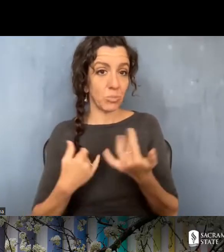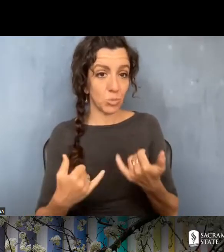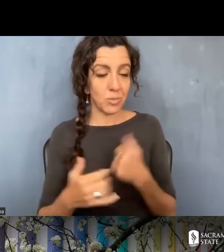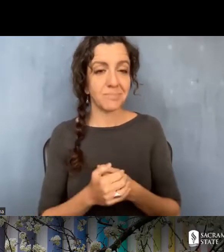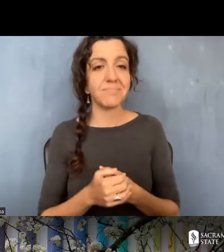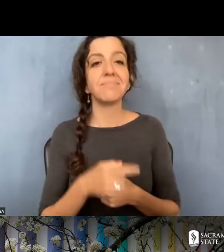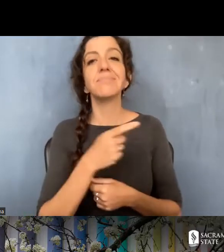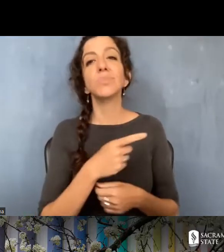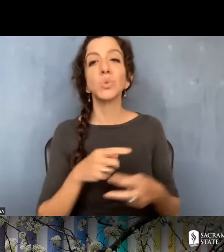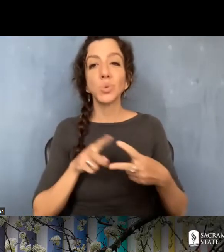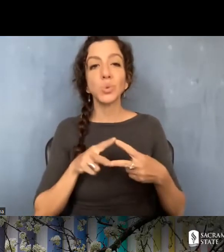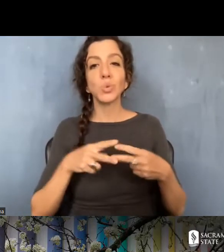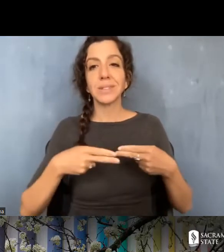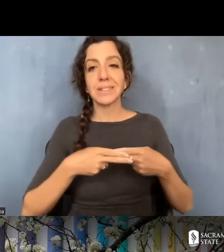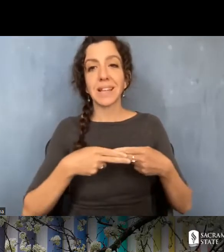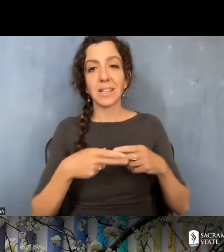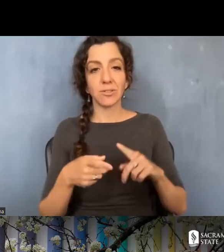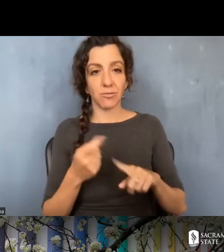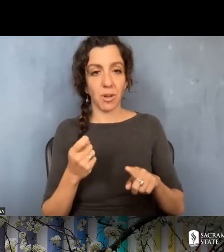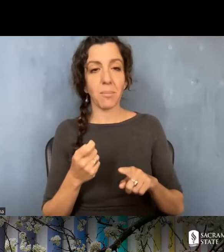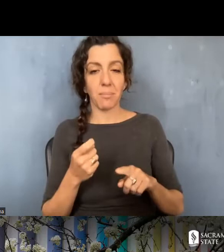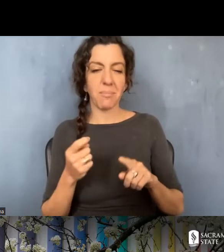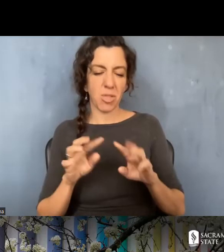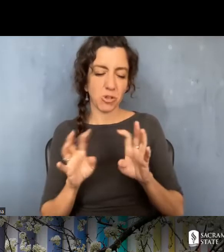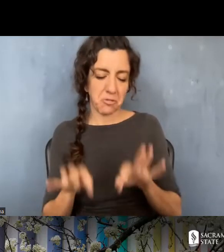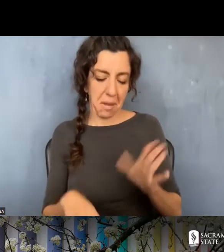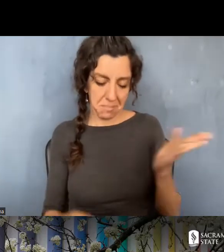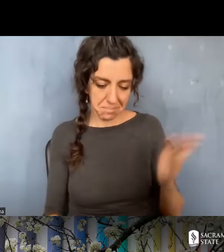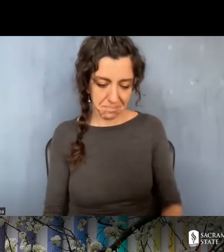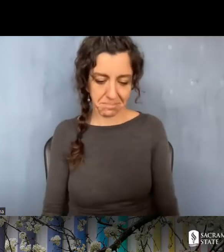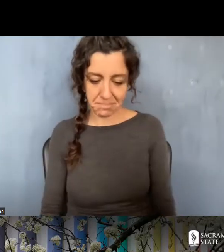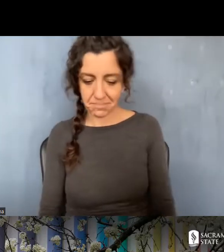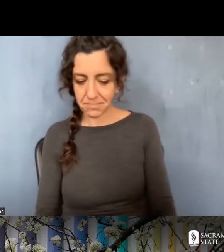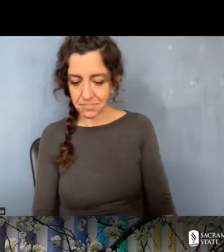are two slides from the survey.